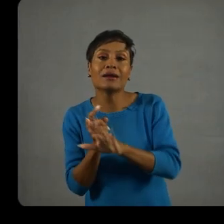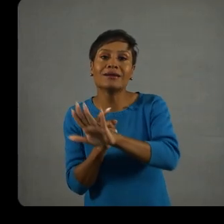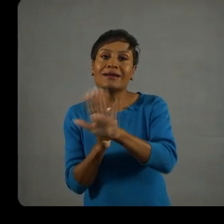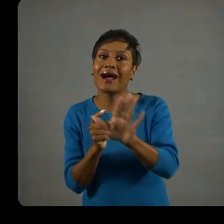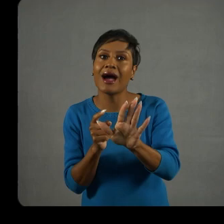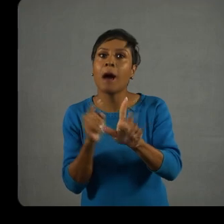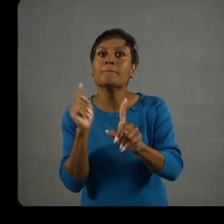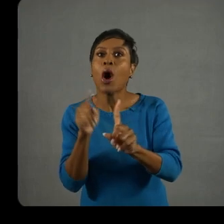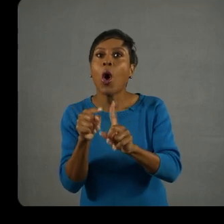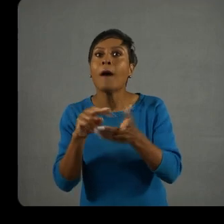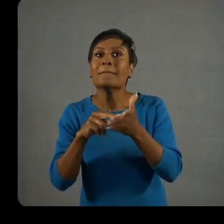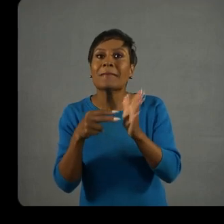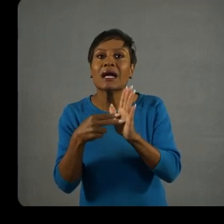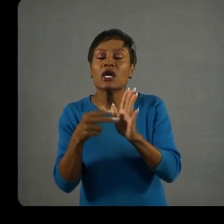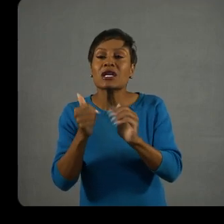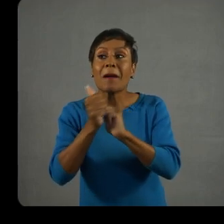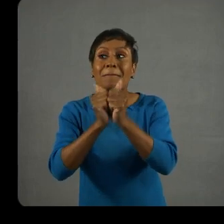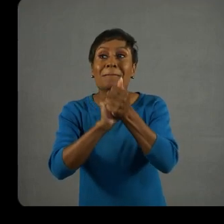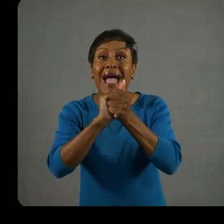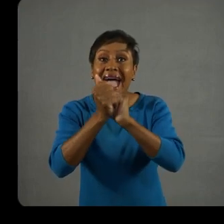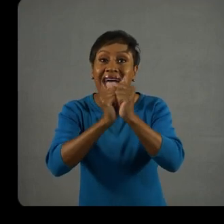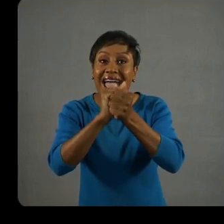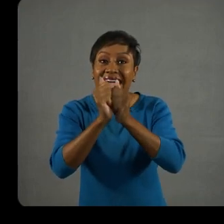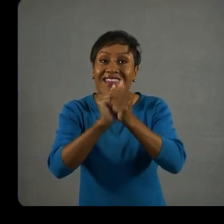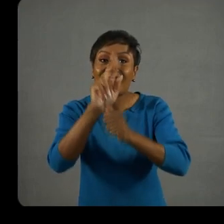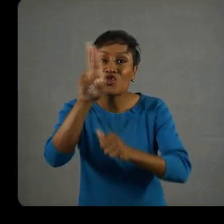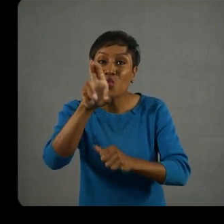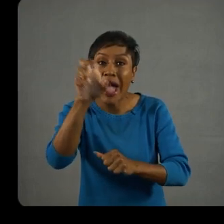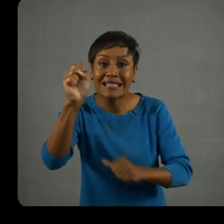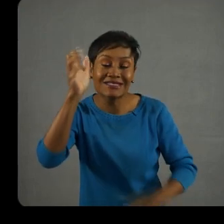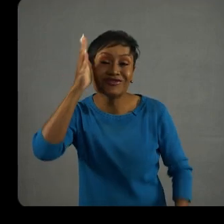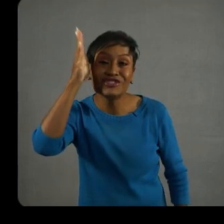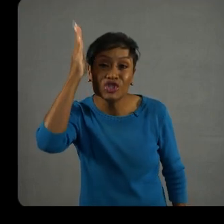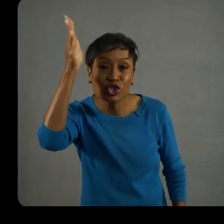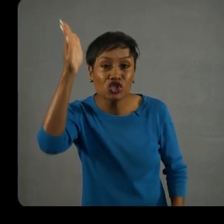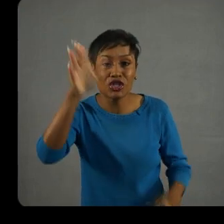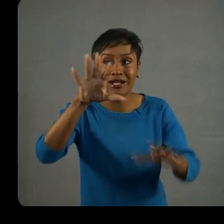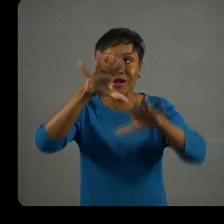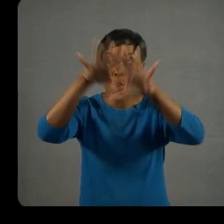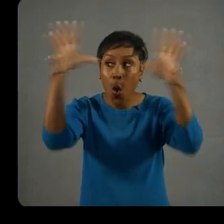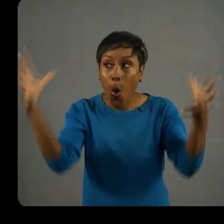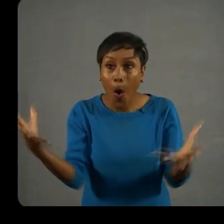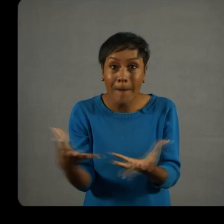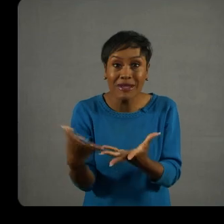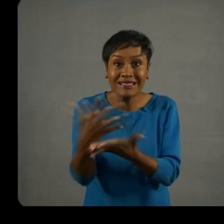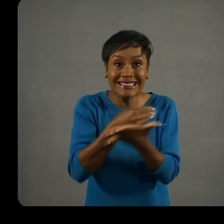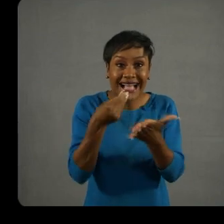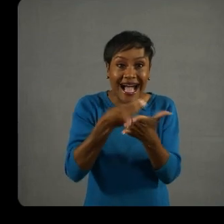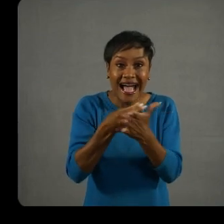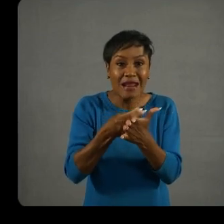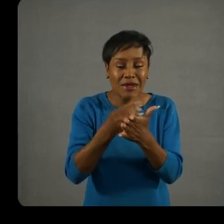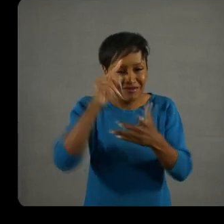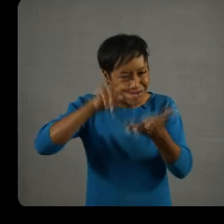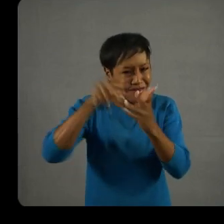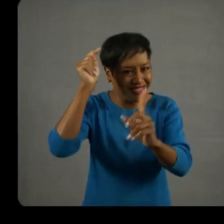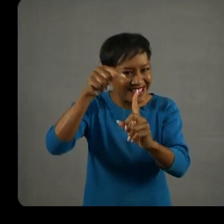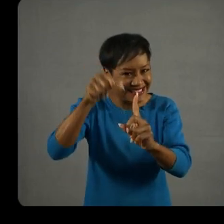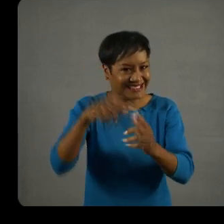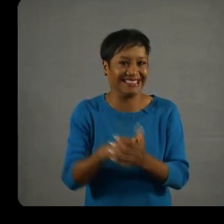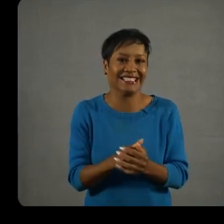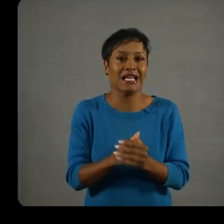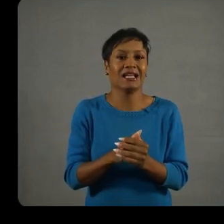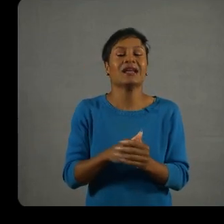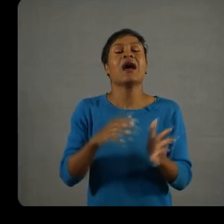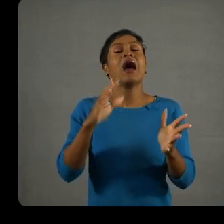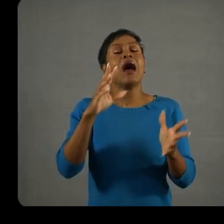about ensuring the competitiveness of our country's future in the global economy. I think the second thing I'm going to say